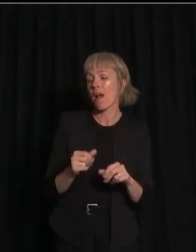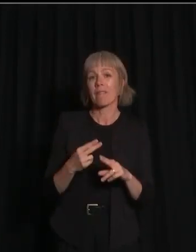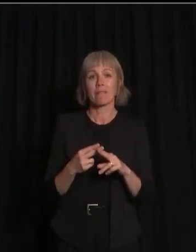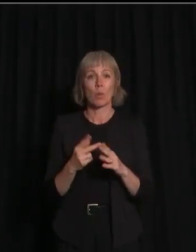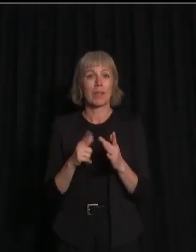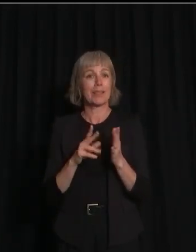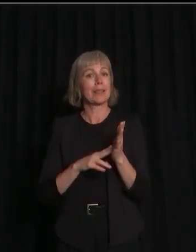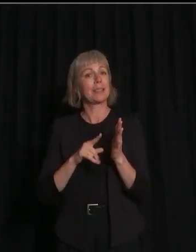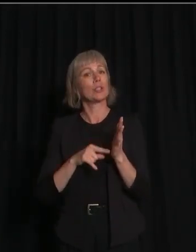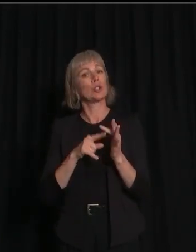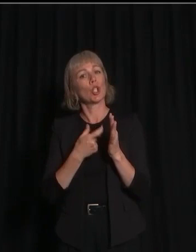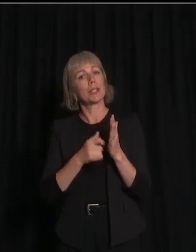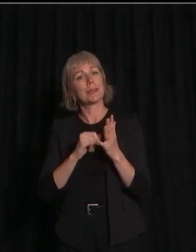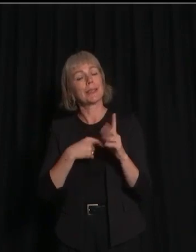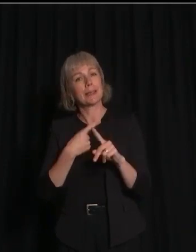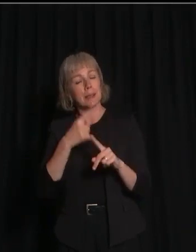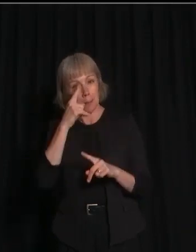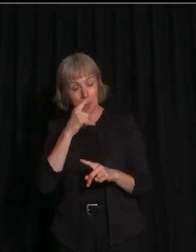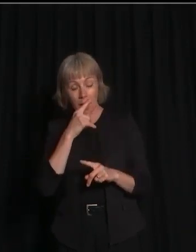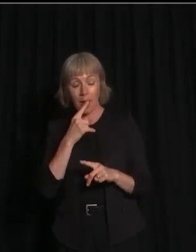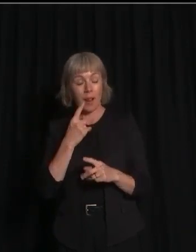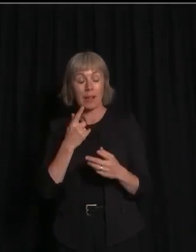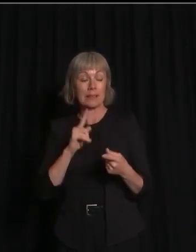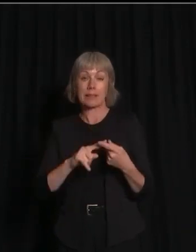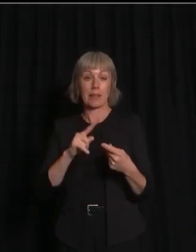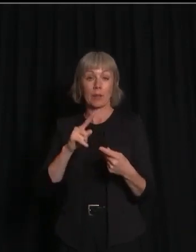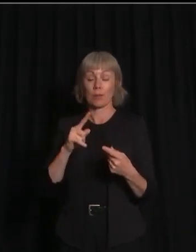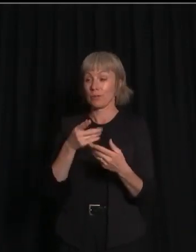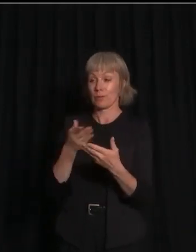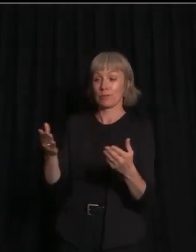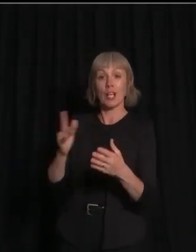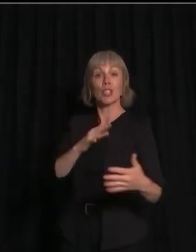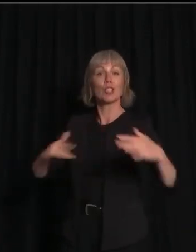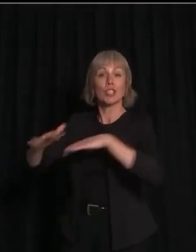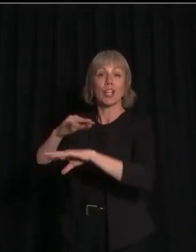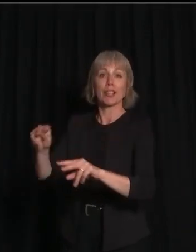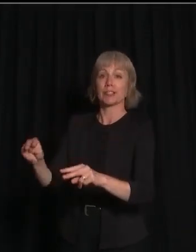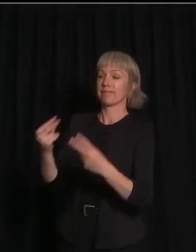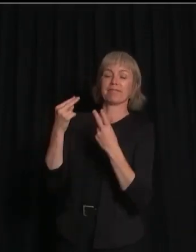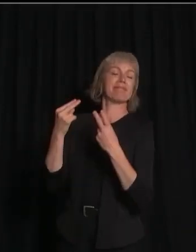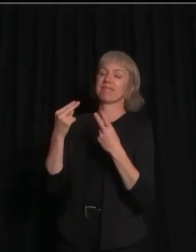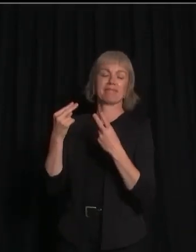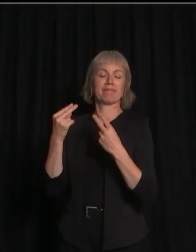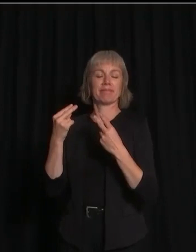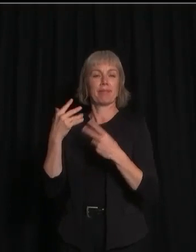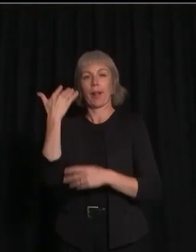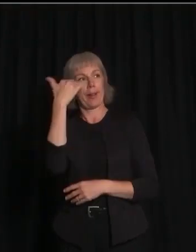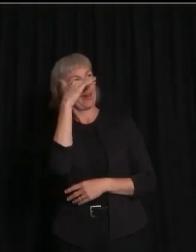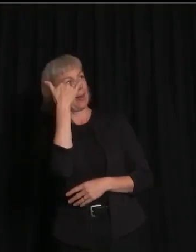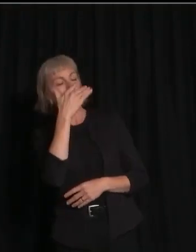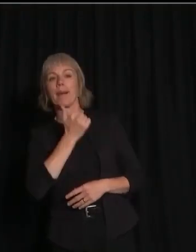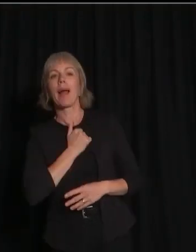movement are still so much invisible in our society, even though I doesn't stand for invisible, it stands for